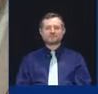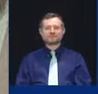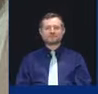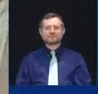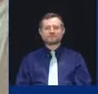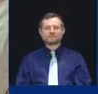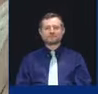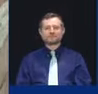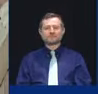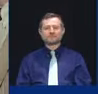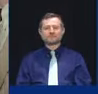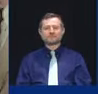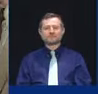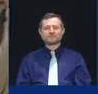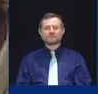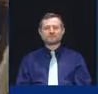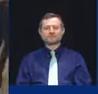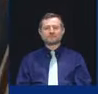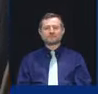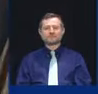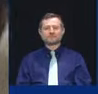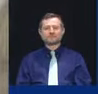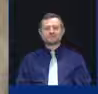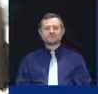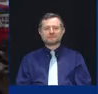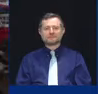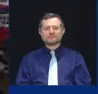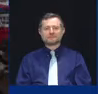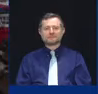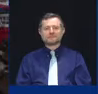opportunity. More free time for my awesome community. I feel more awesome than an awesome